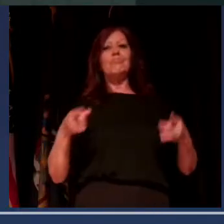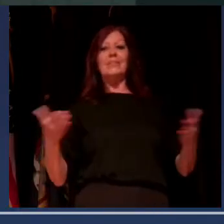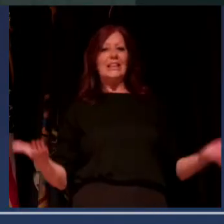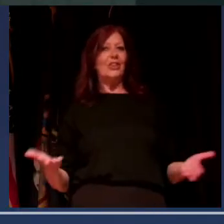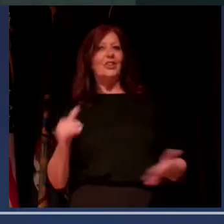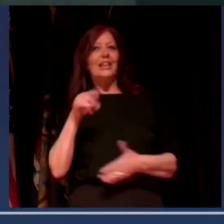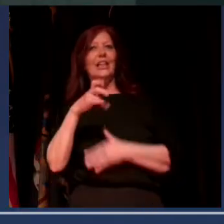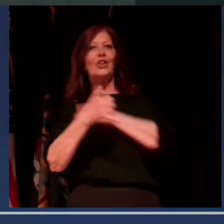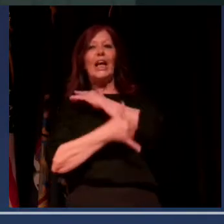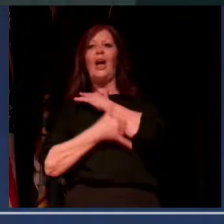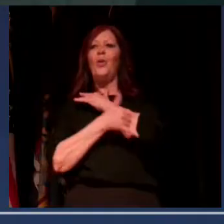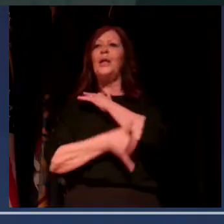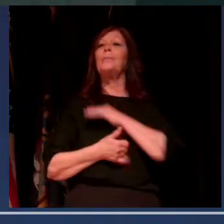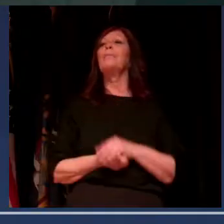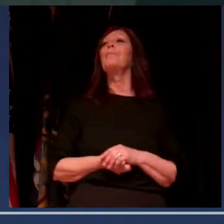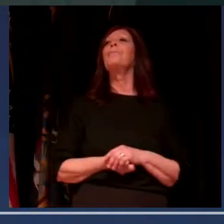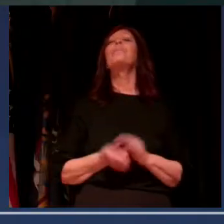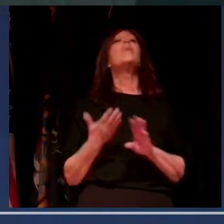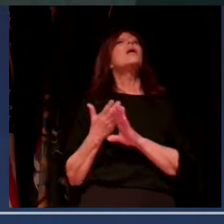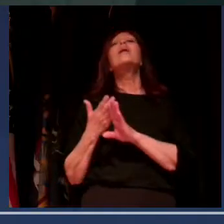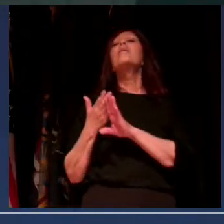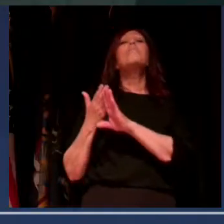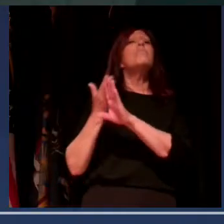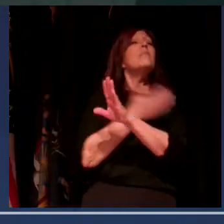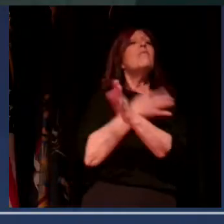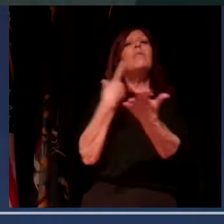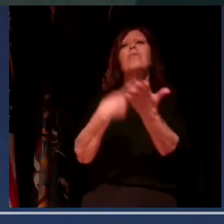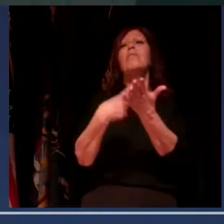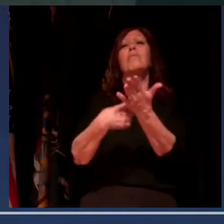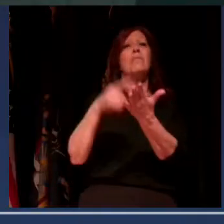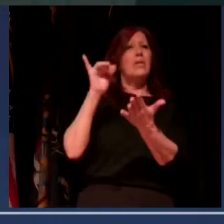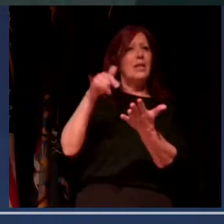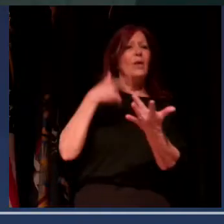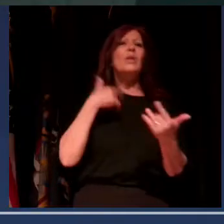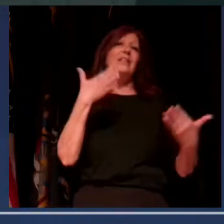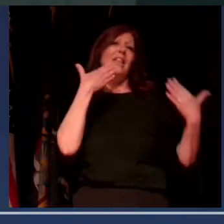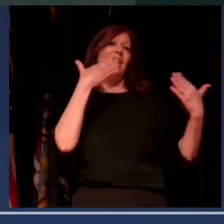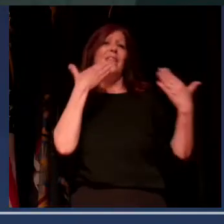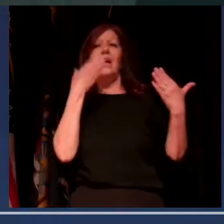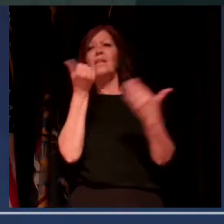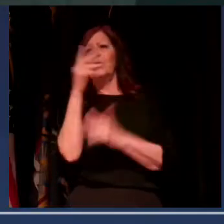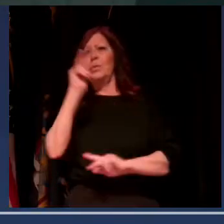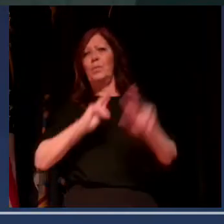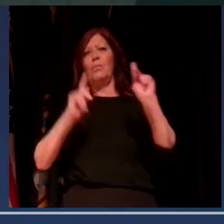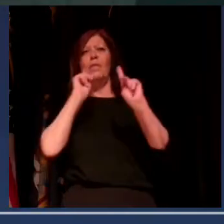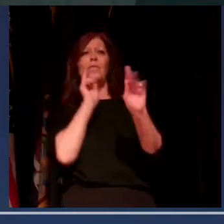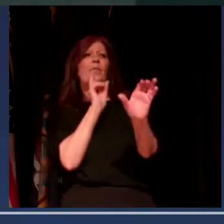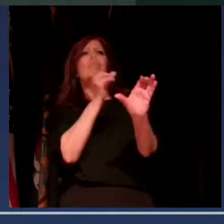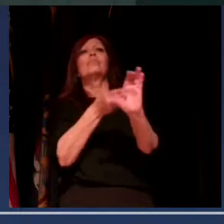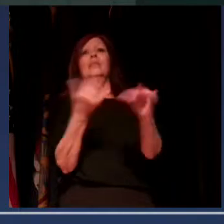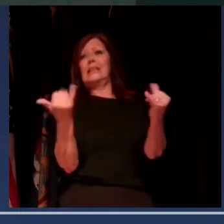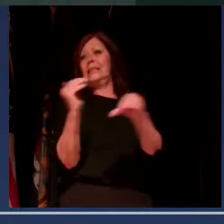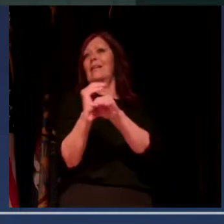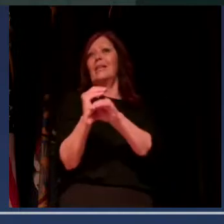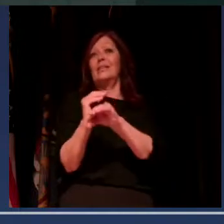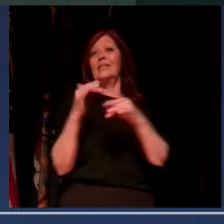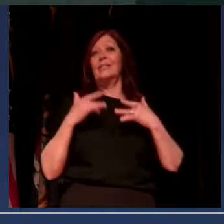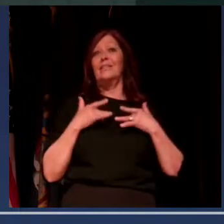County. Before discussing that, I would like to thank a few individuals for participating in tonight's